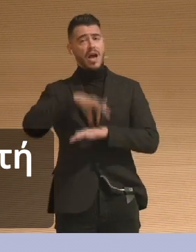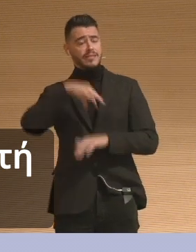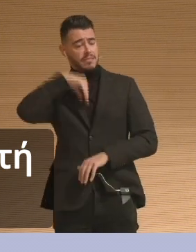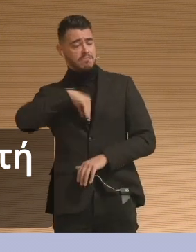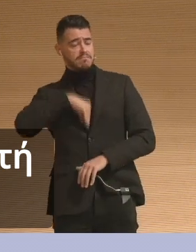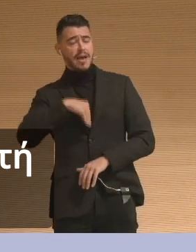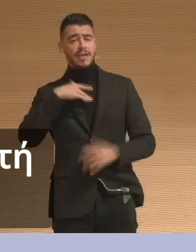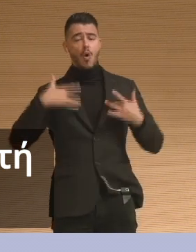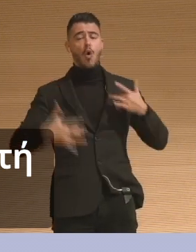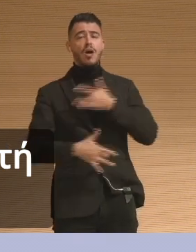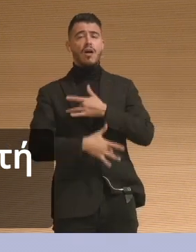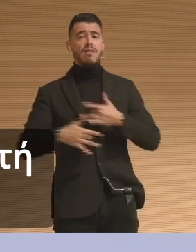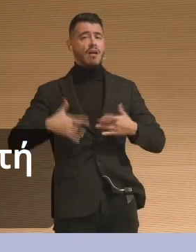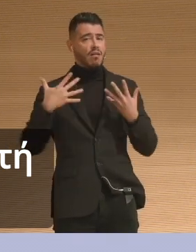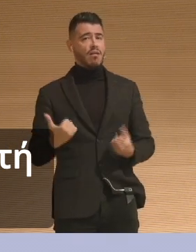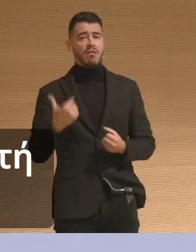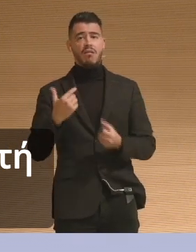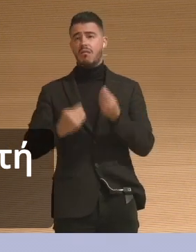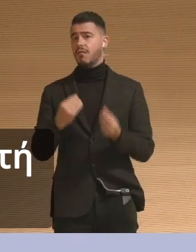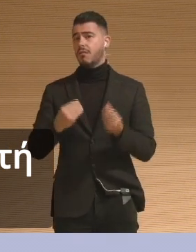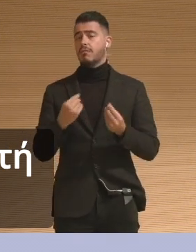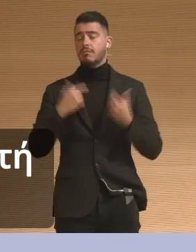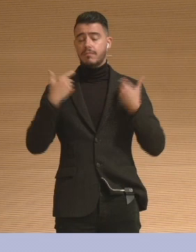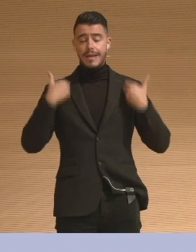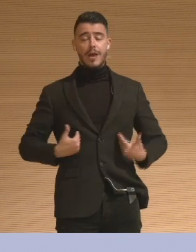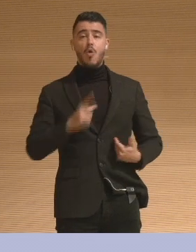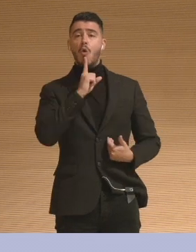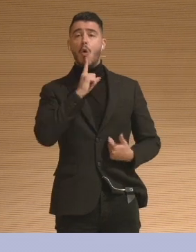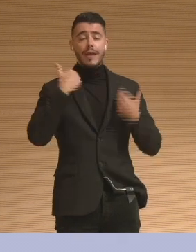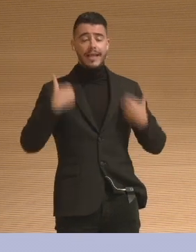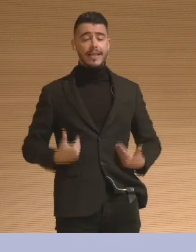the carer in front of the equipment.